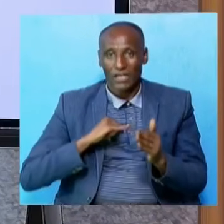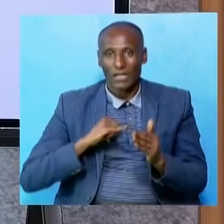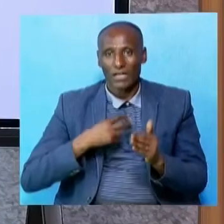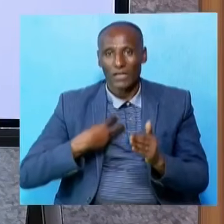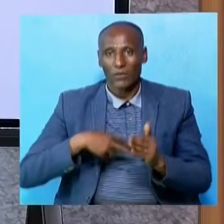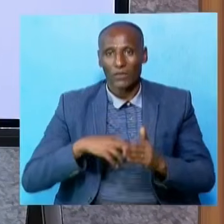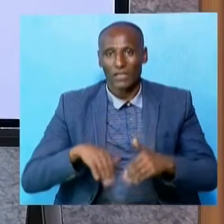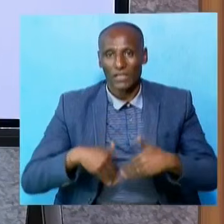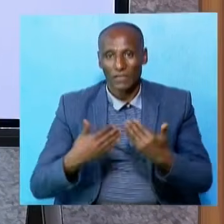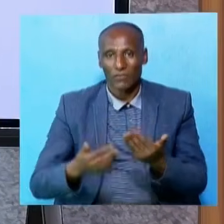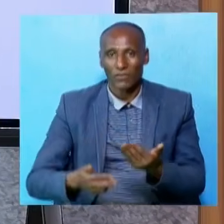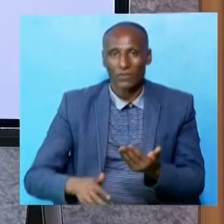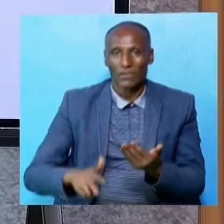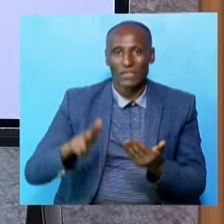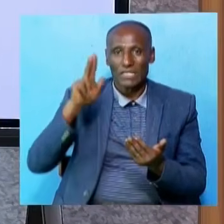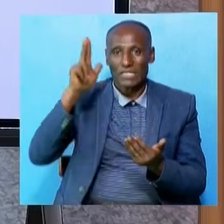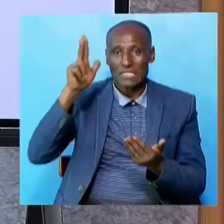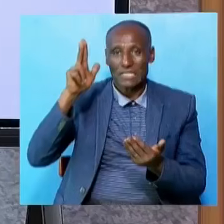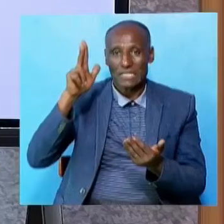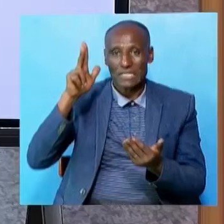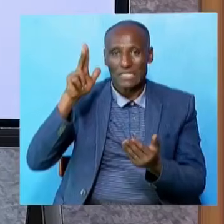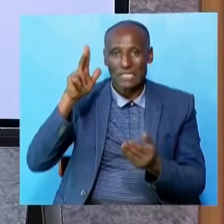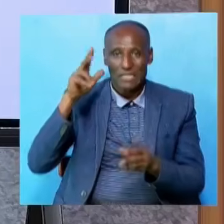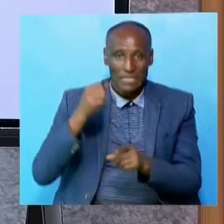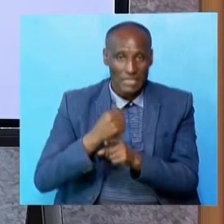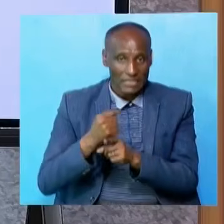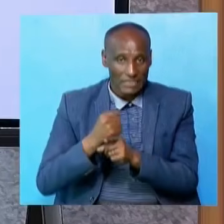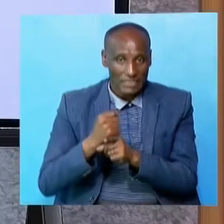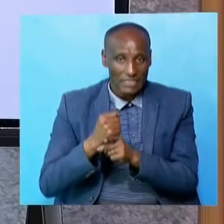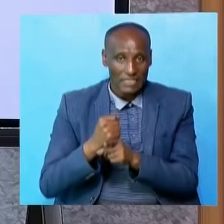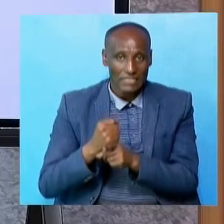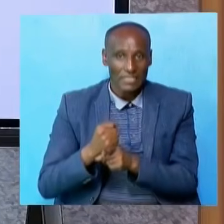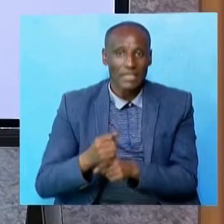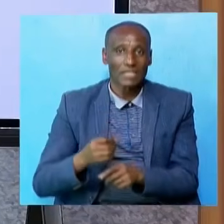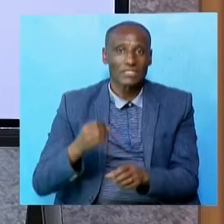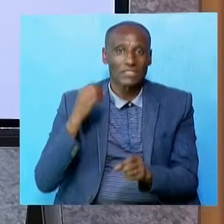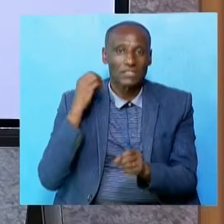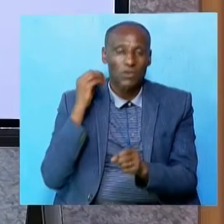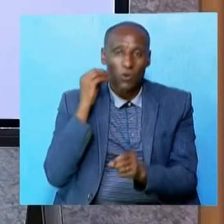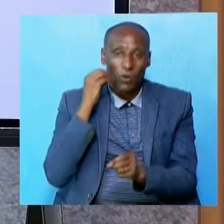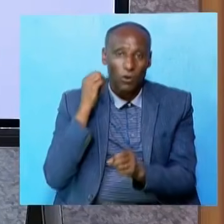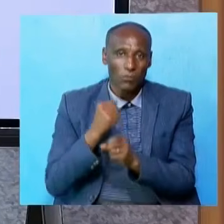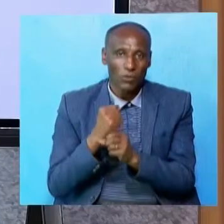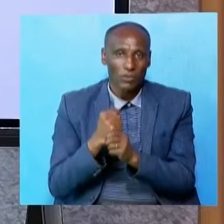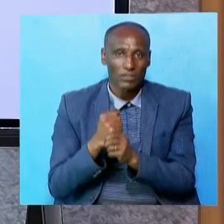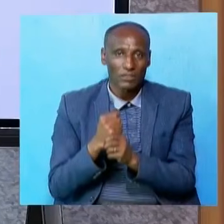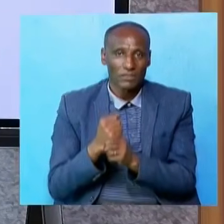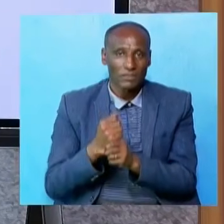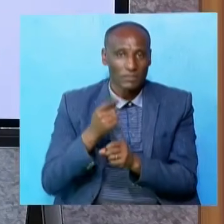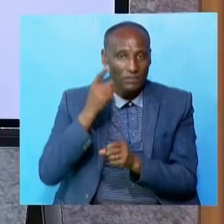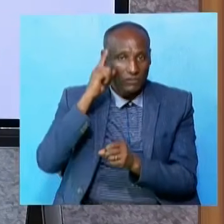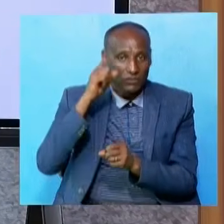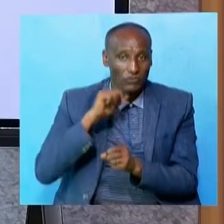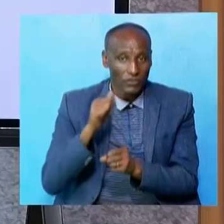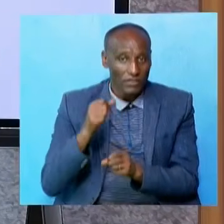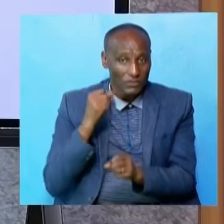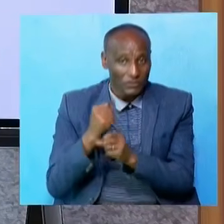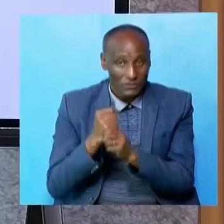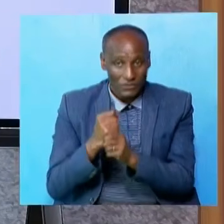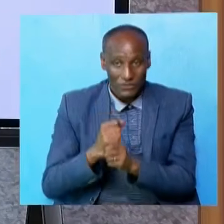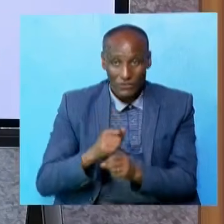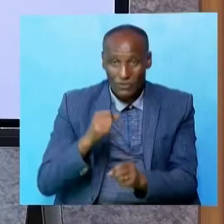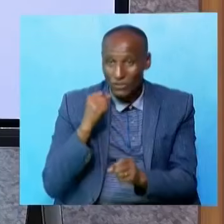3 exercises as a homework. Next time when you come, you will come with your answers. Don't forget to do your homeworks.